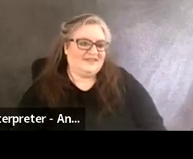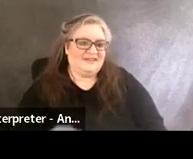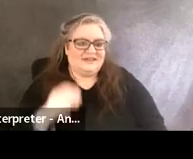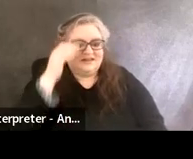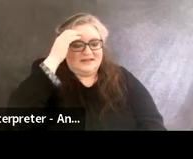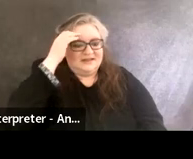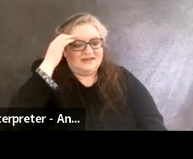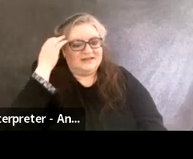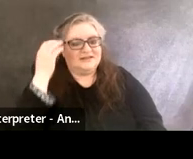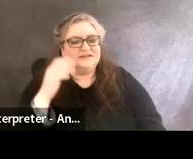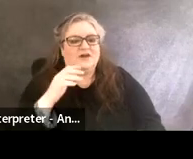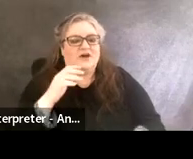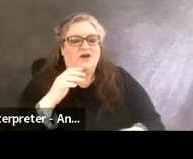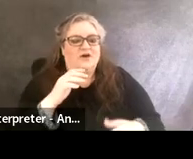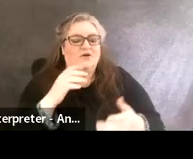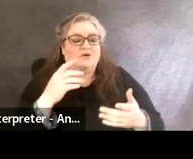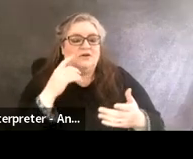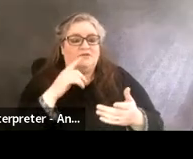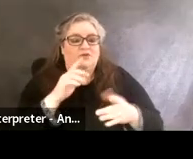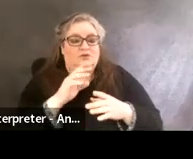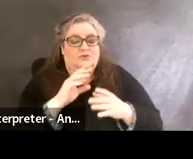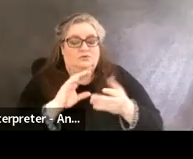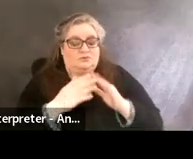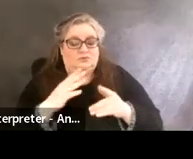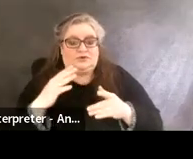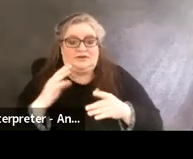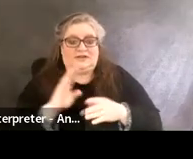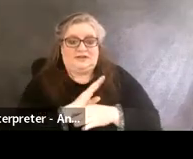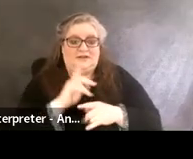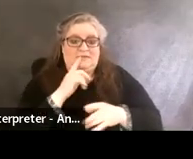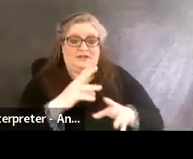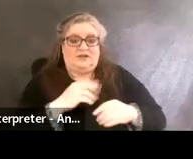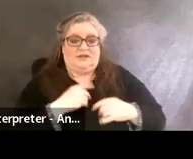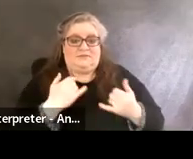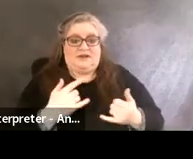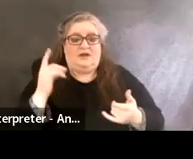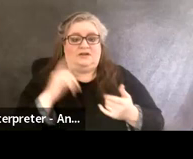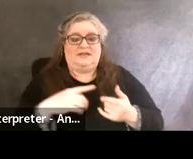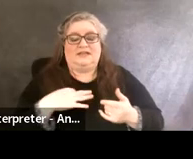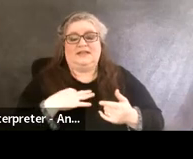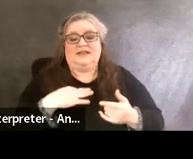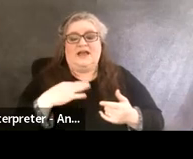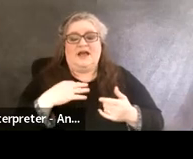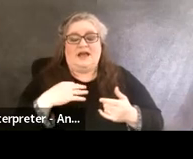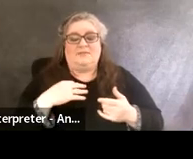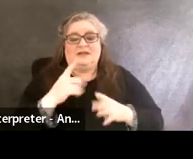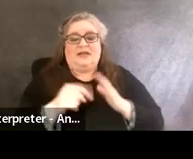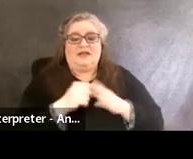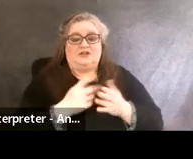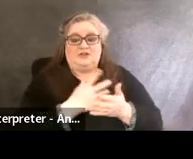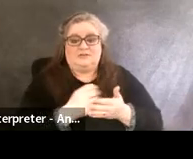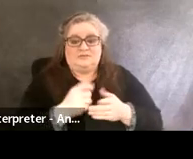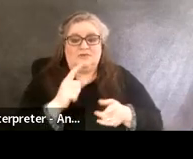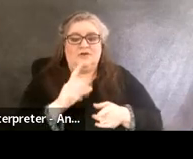Community Business will be accepting applications. Right now, they're accepting them now up until the application window closes on February 29th